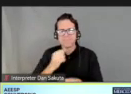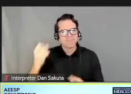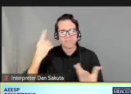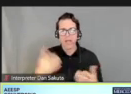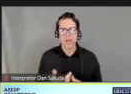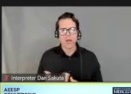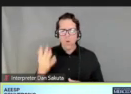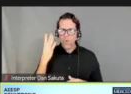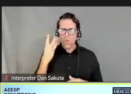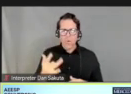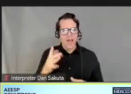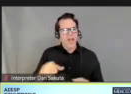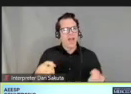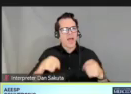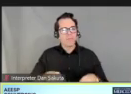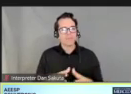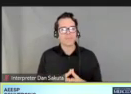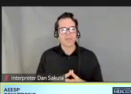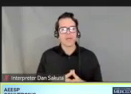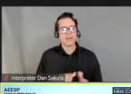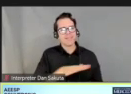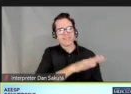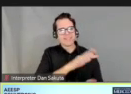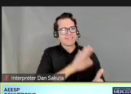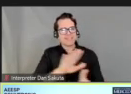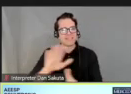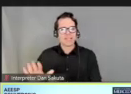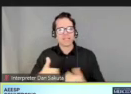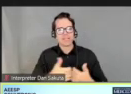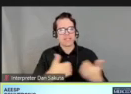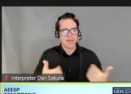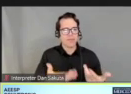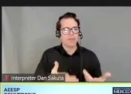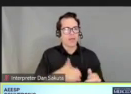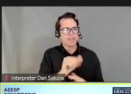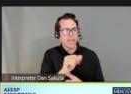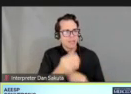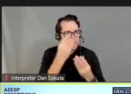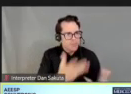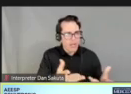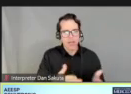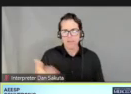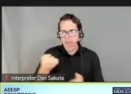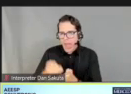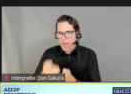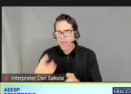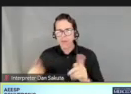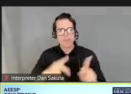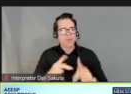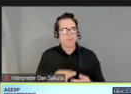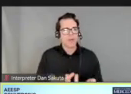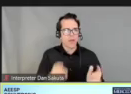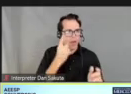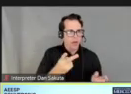that? Because there's a disconnect between the data and the evidence and the people that implement policy. And so that's one of the challenges